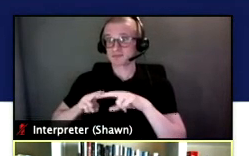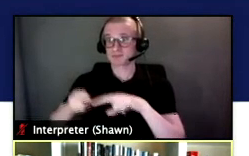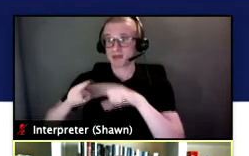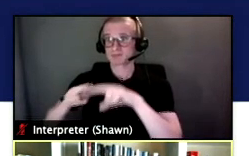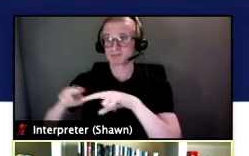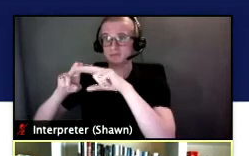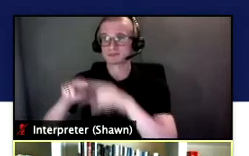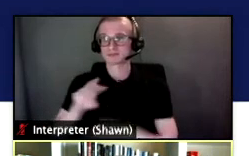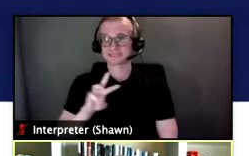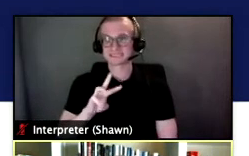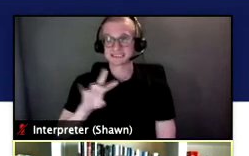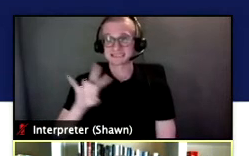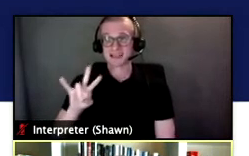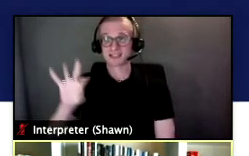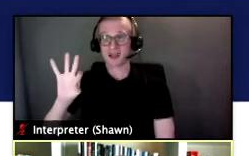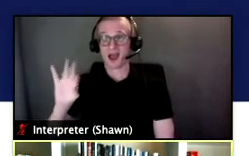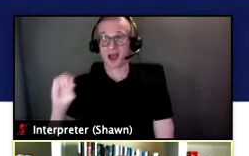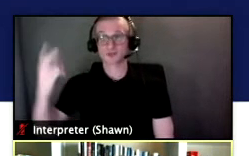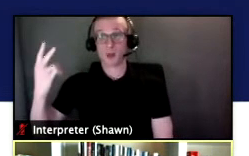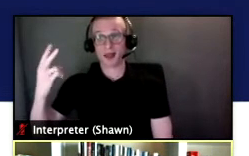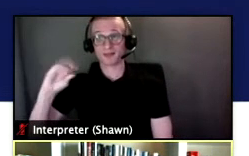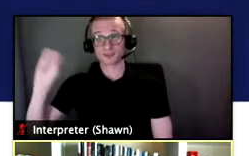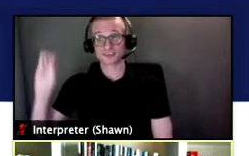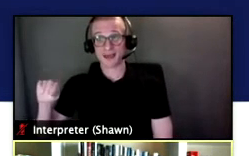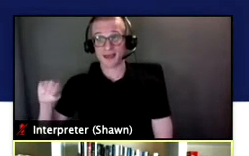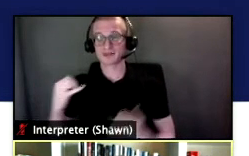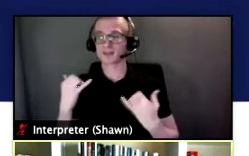12, and today's positivity rates are sitting at